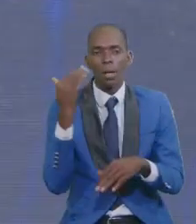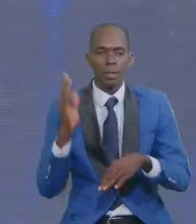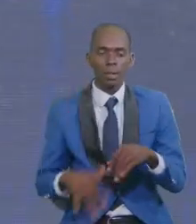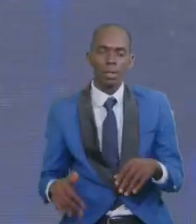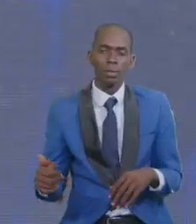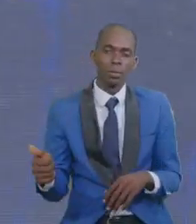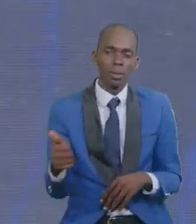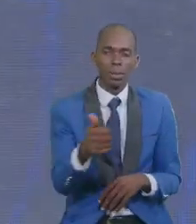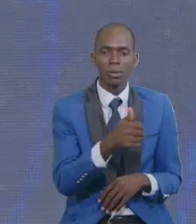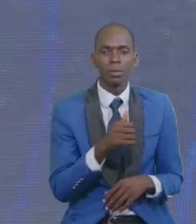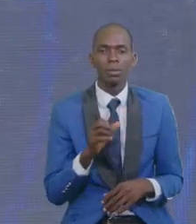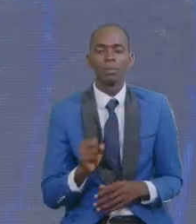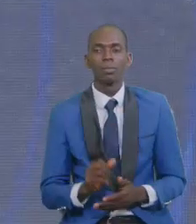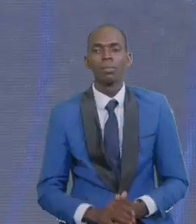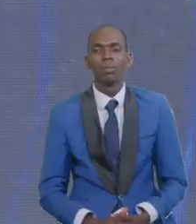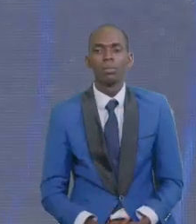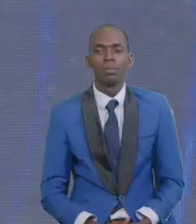themselves.